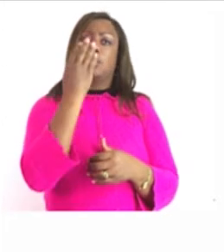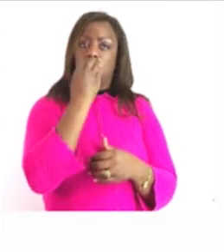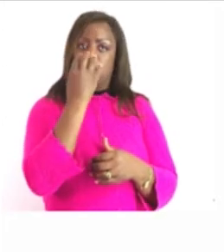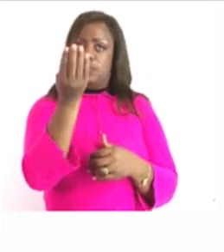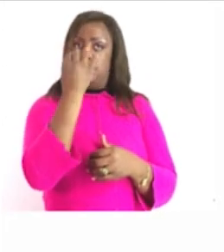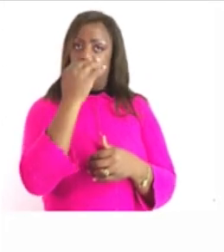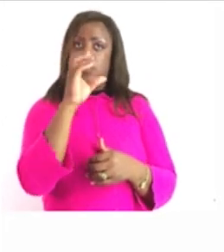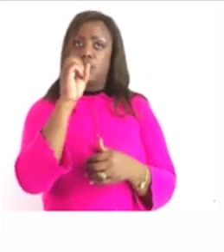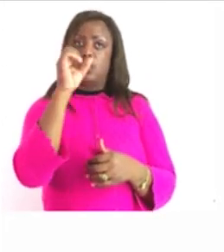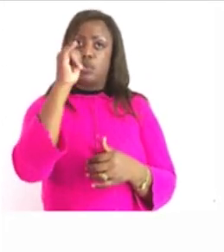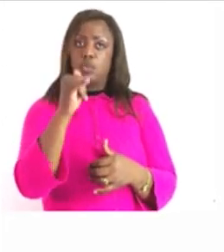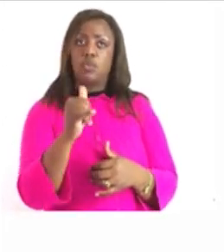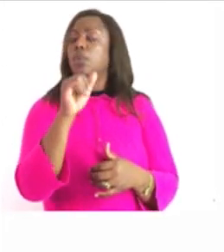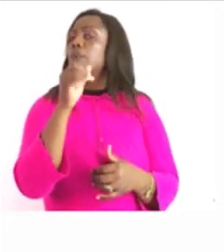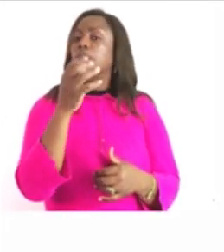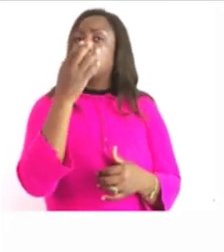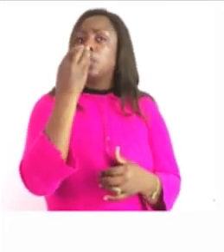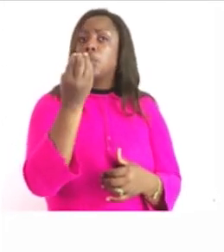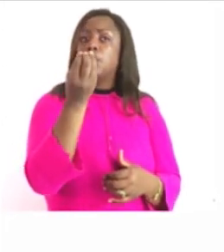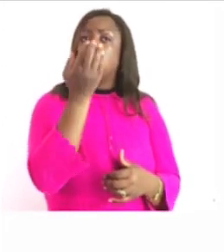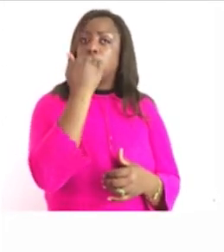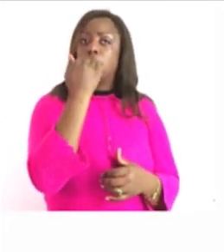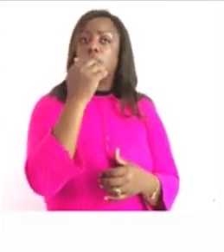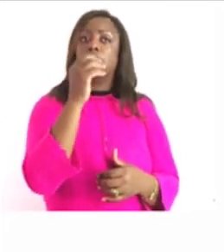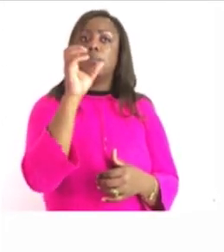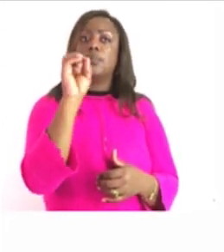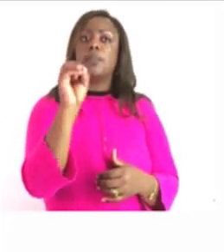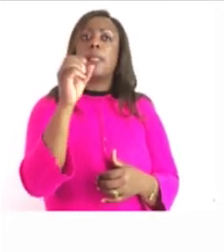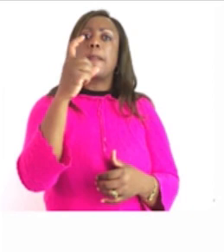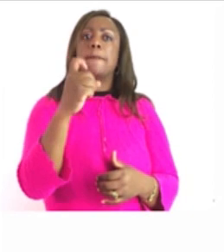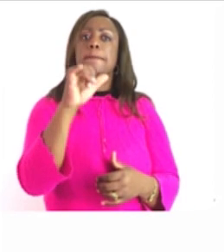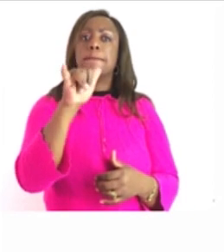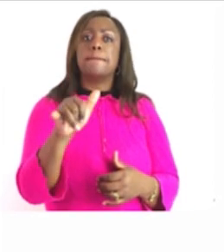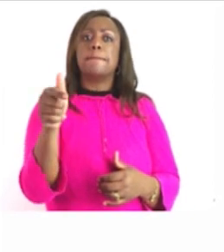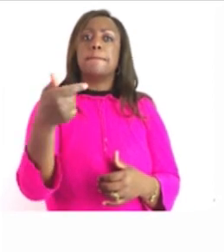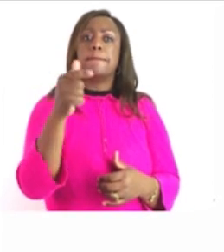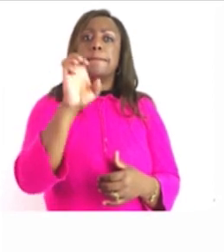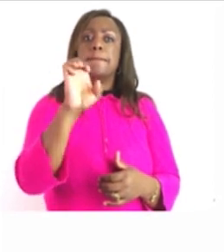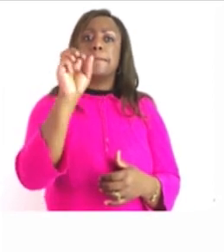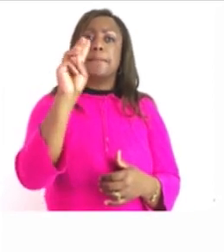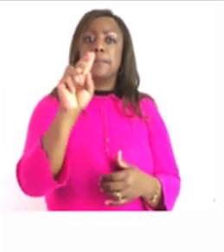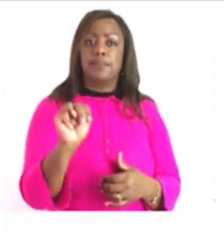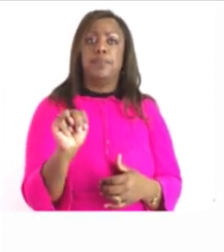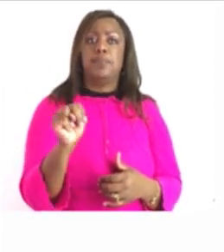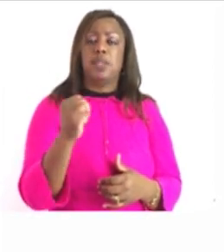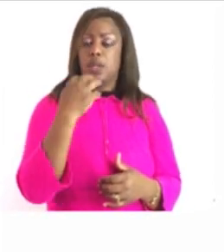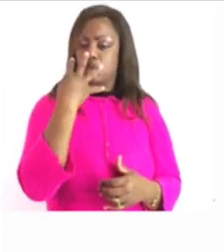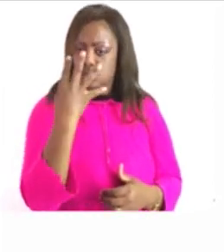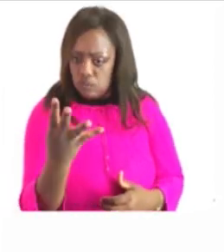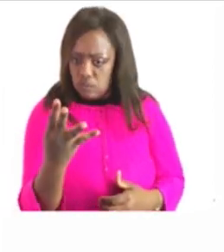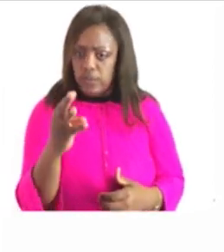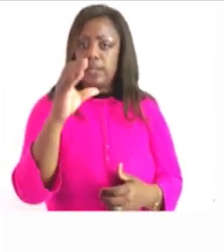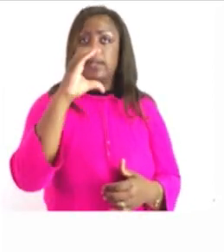the lungs. And then what happens? Carbon dioxide, which is not needed in our body, it now starts to move